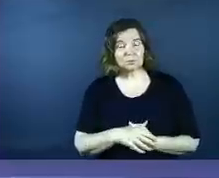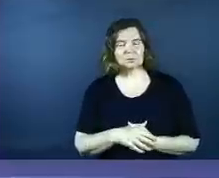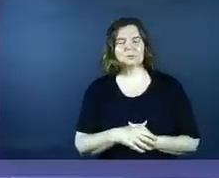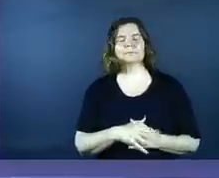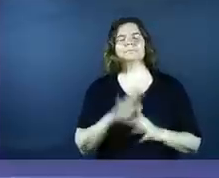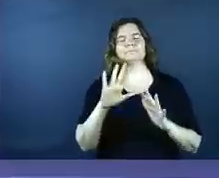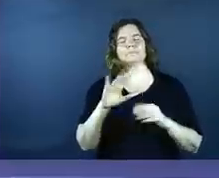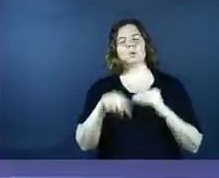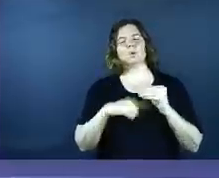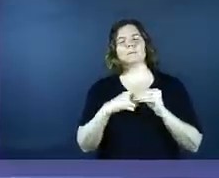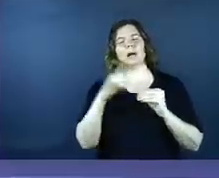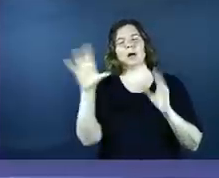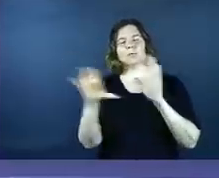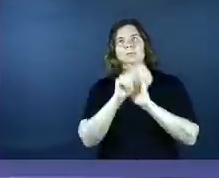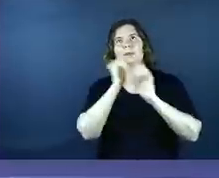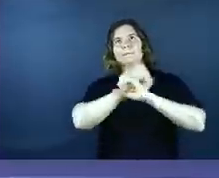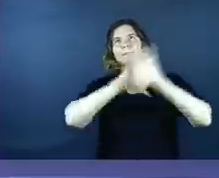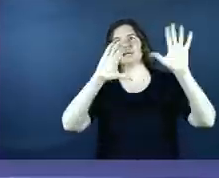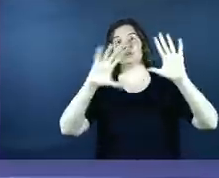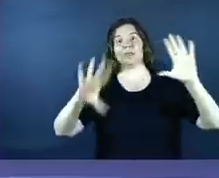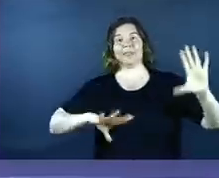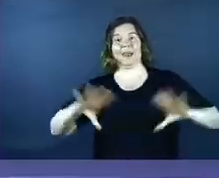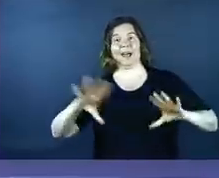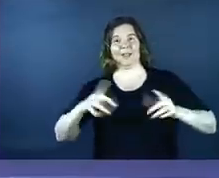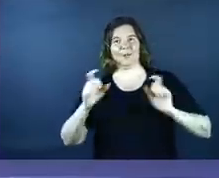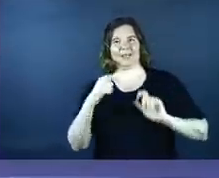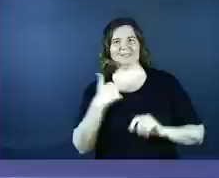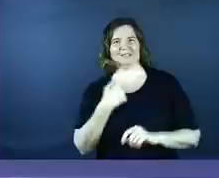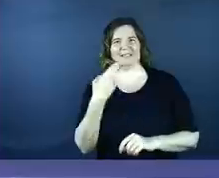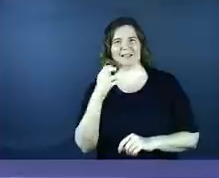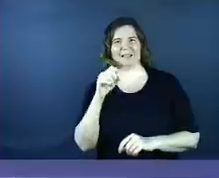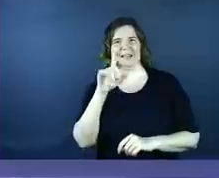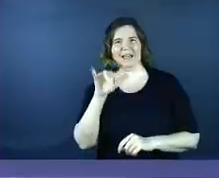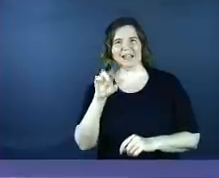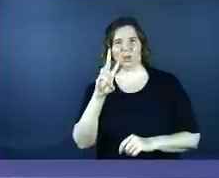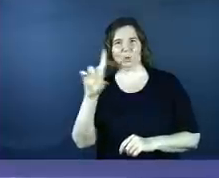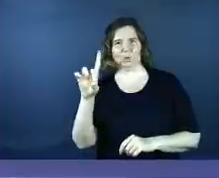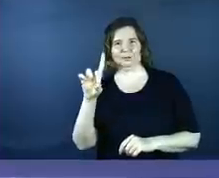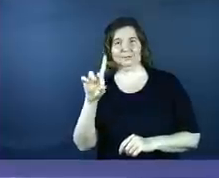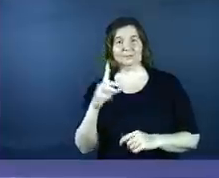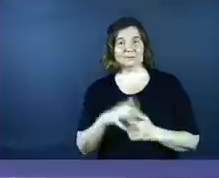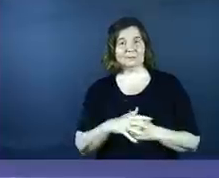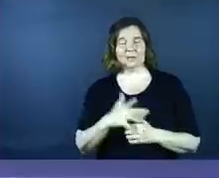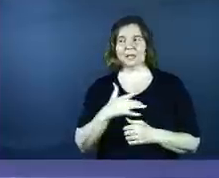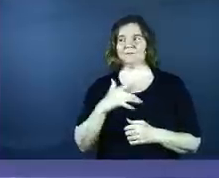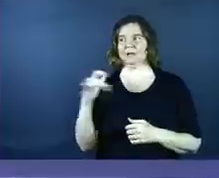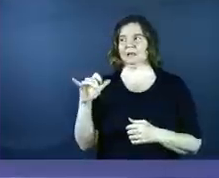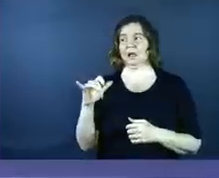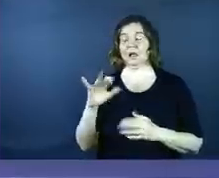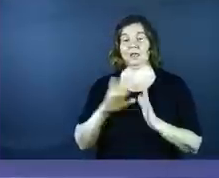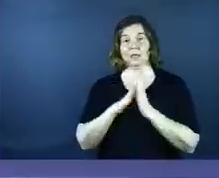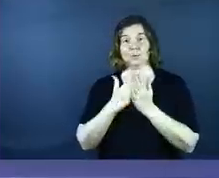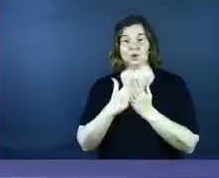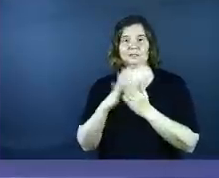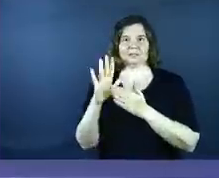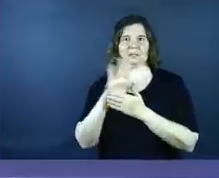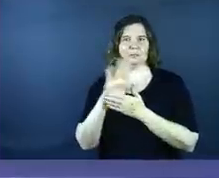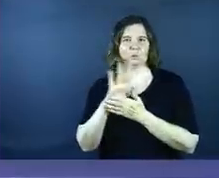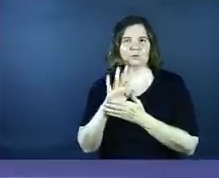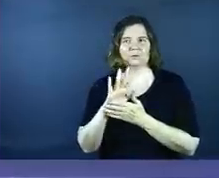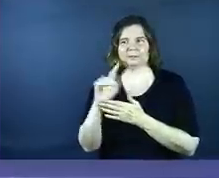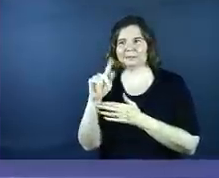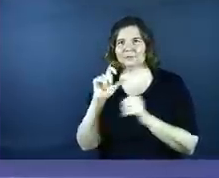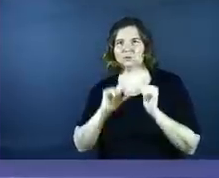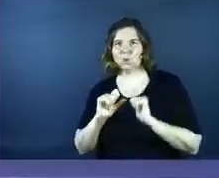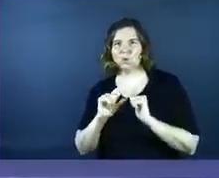What about the picture that Hollywood gives us about science? It feels like in the books and the TV shows and the